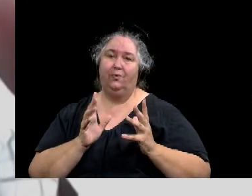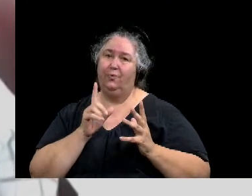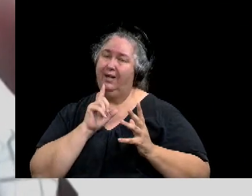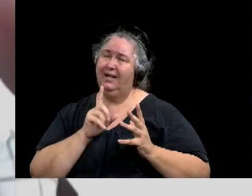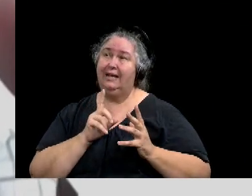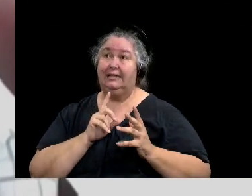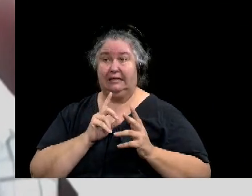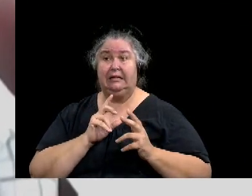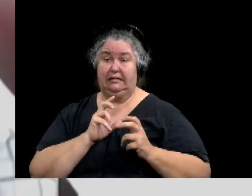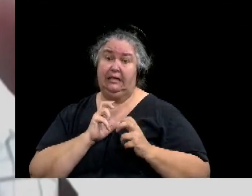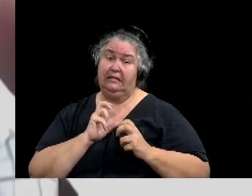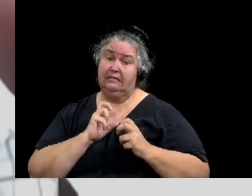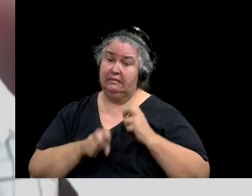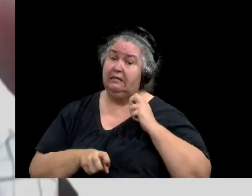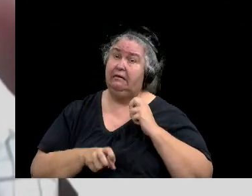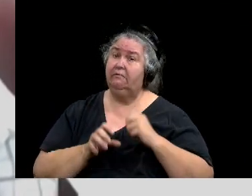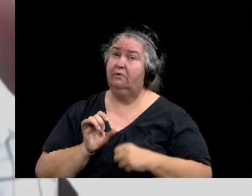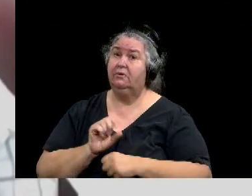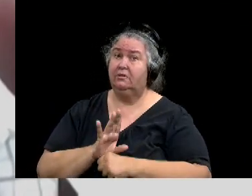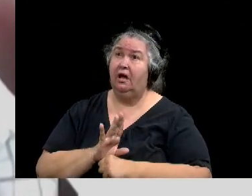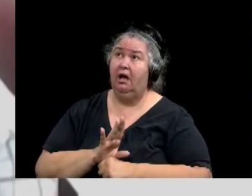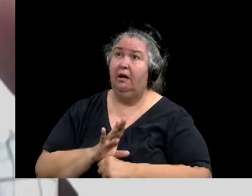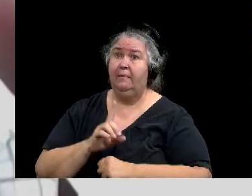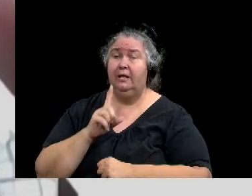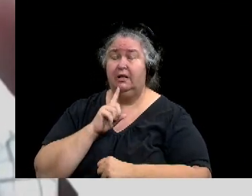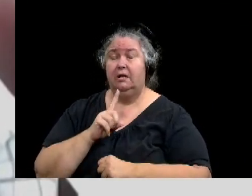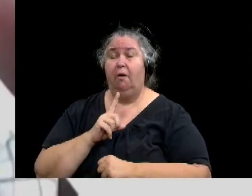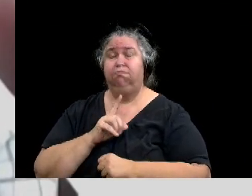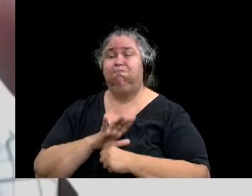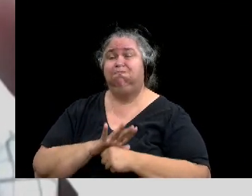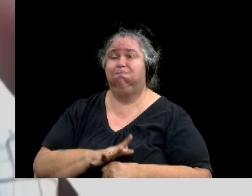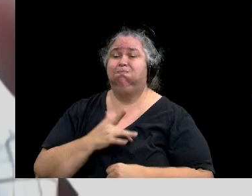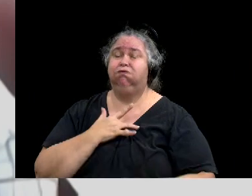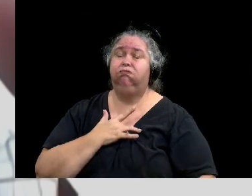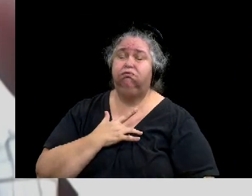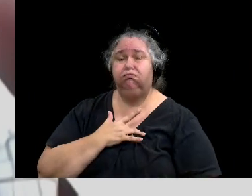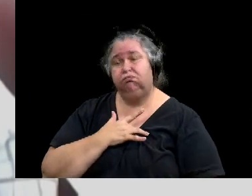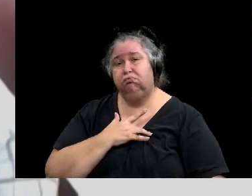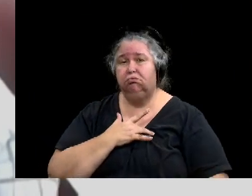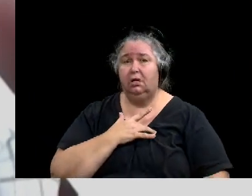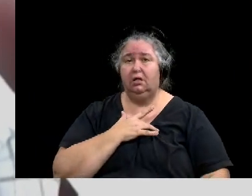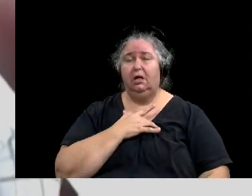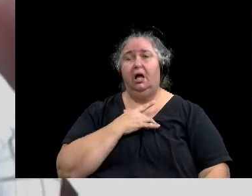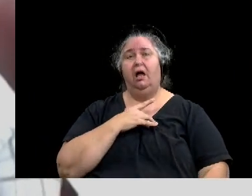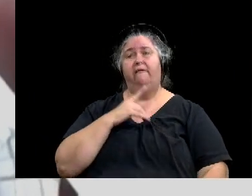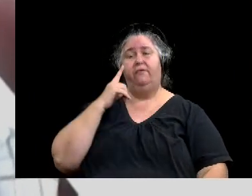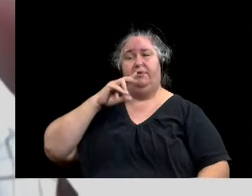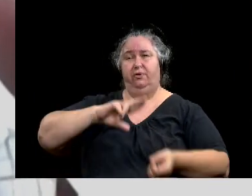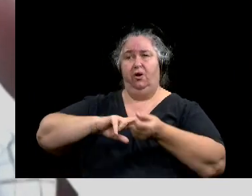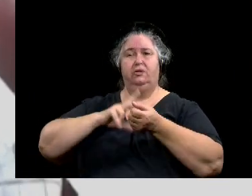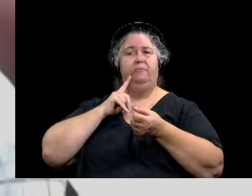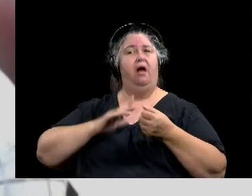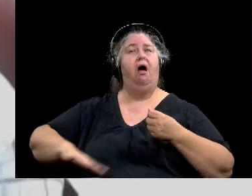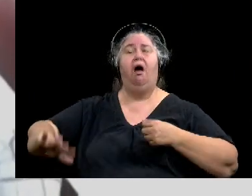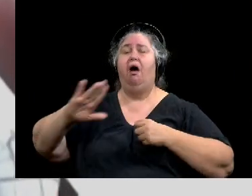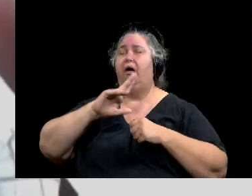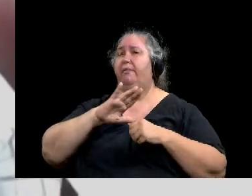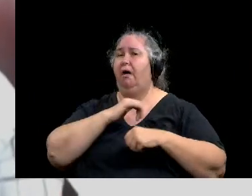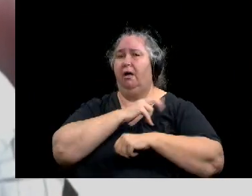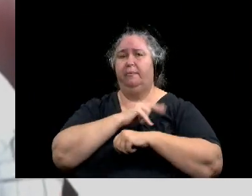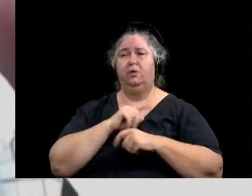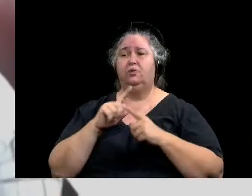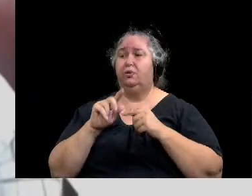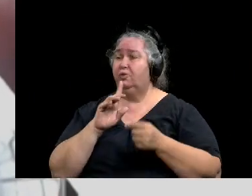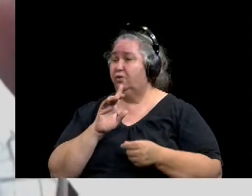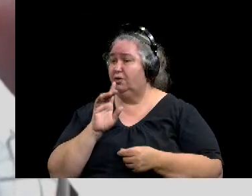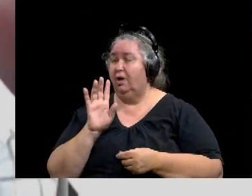taxing job, and I would tell you that our nursing staff, first and foremost, but it goes across the hospital to our